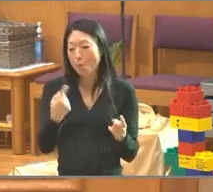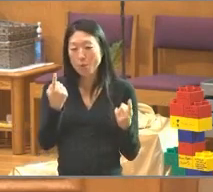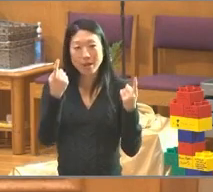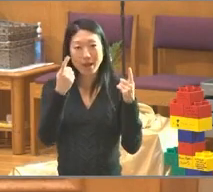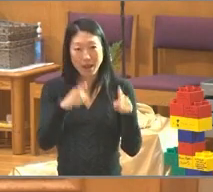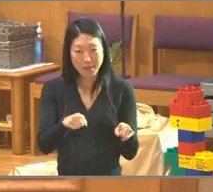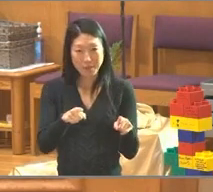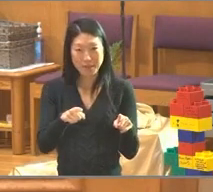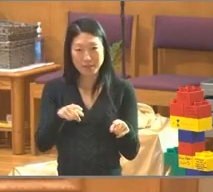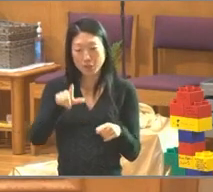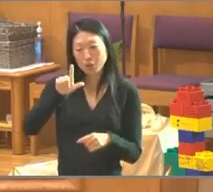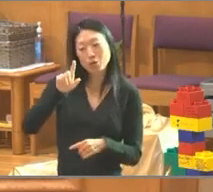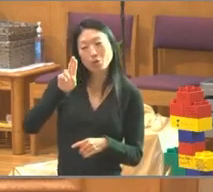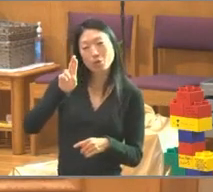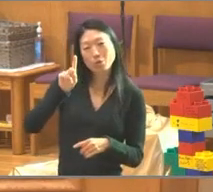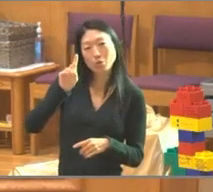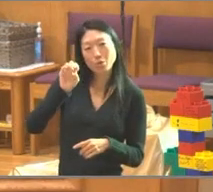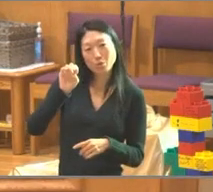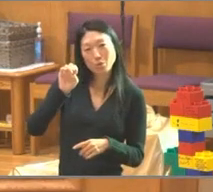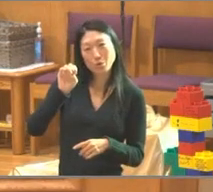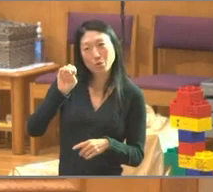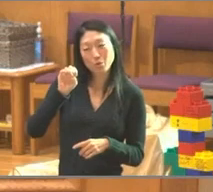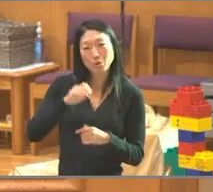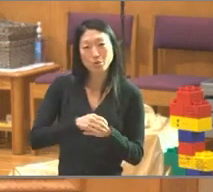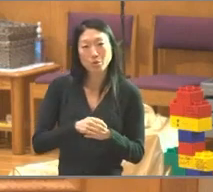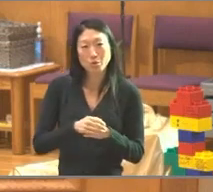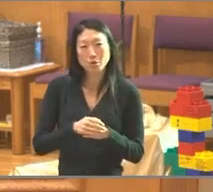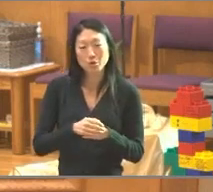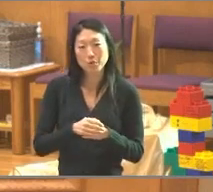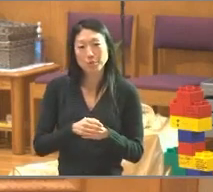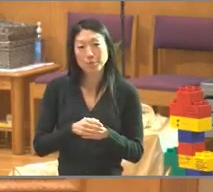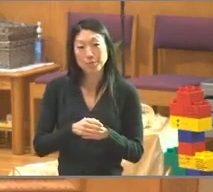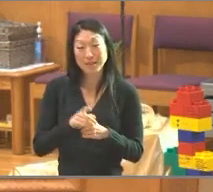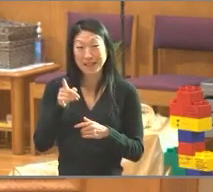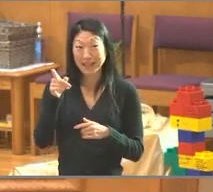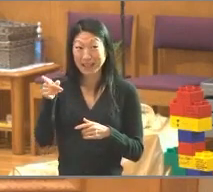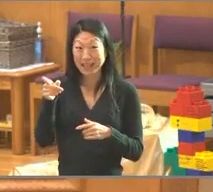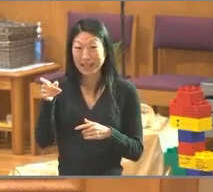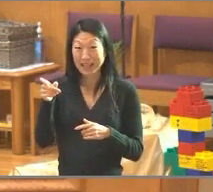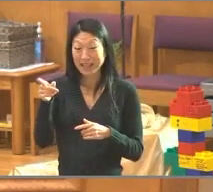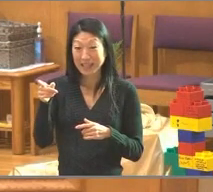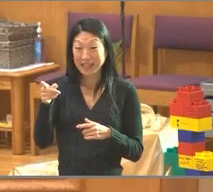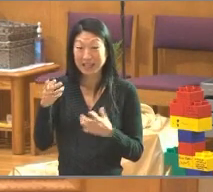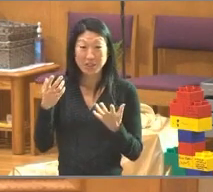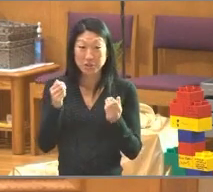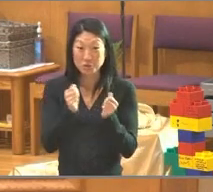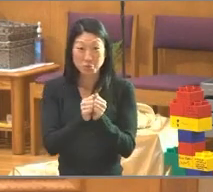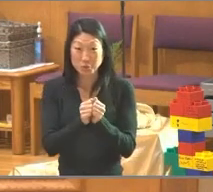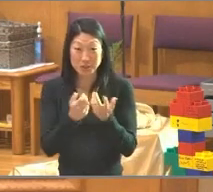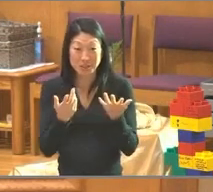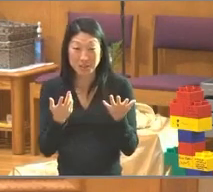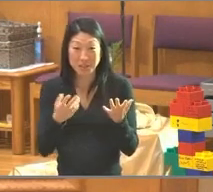Gospel of Luke. Let's rapid fire here. These bandits, criminals,